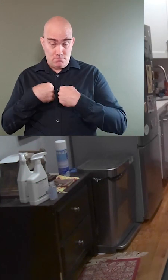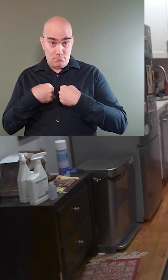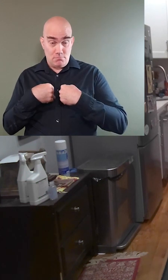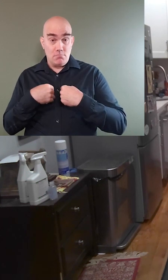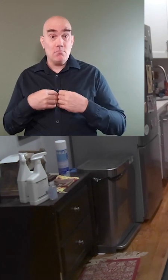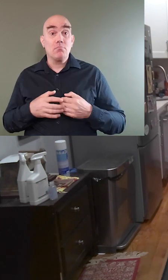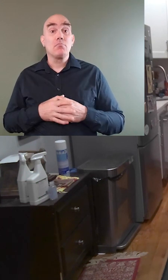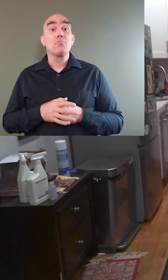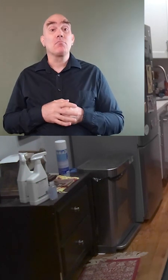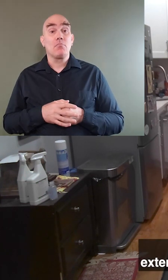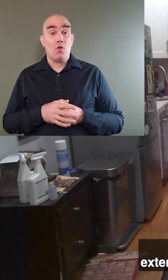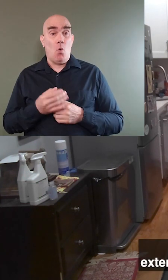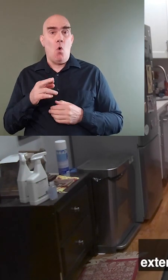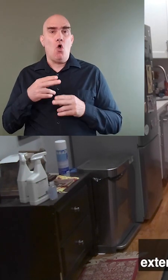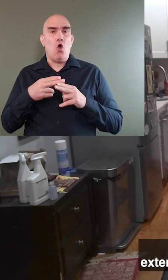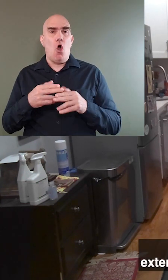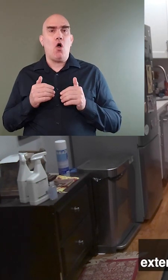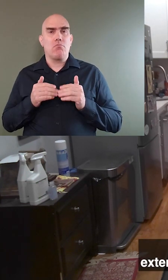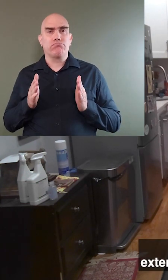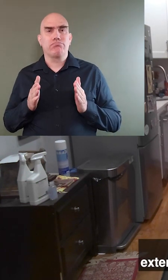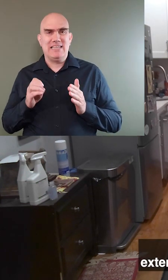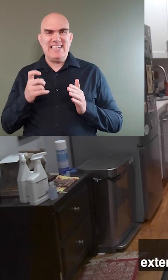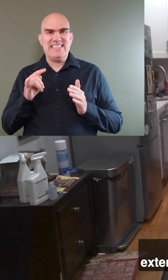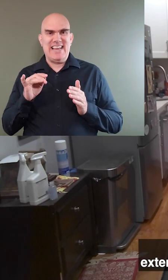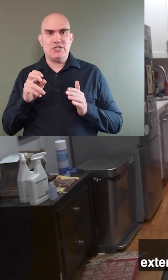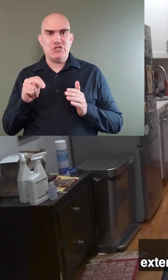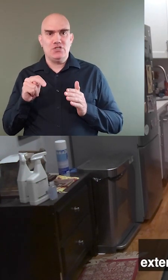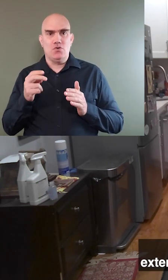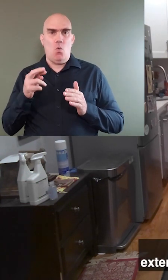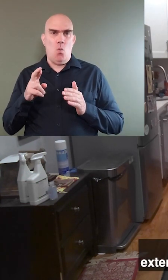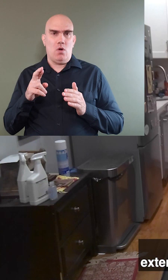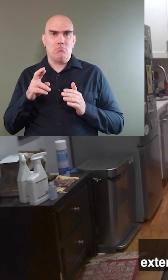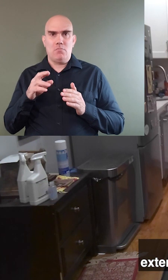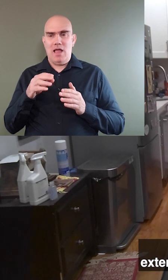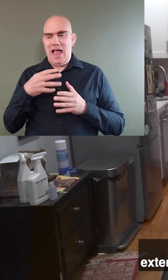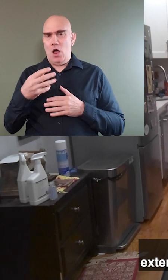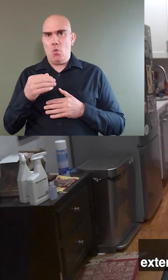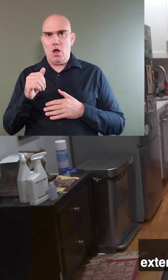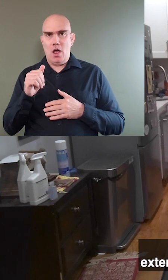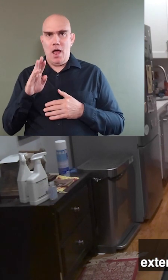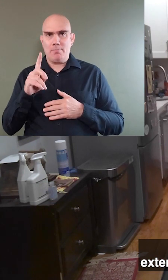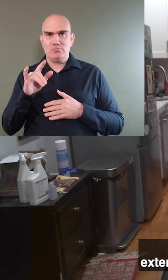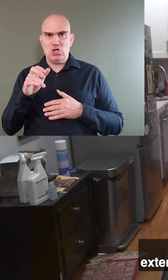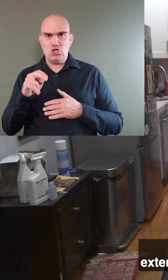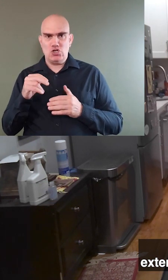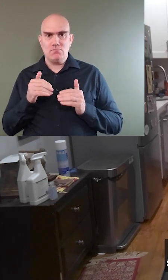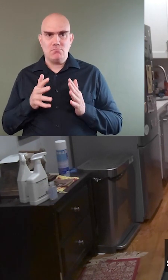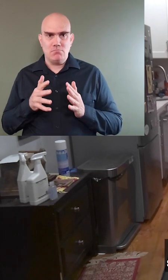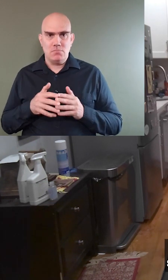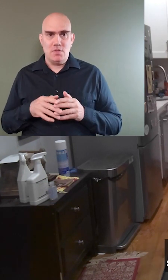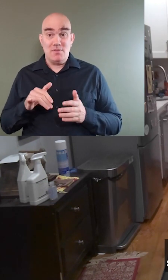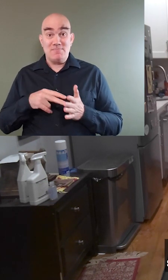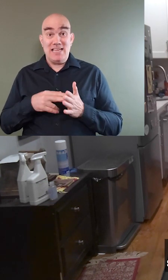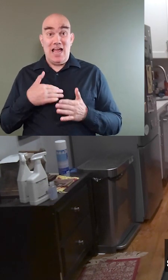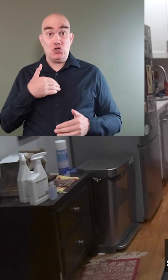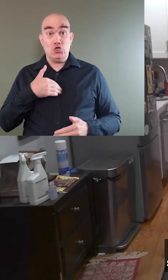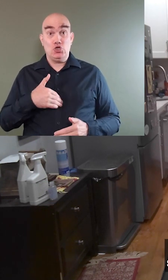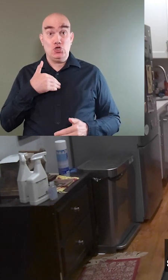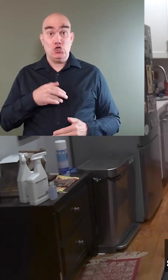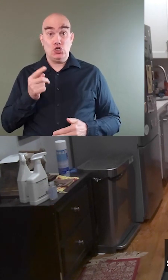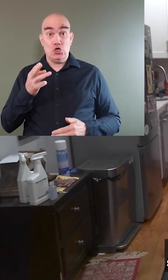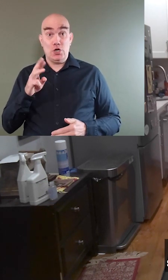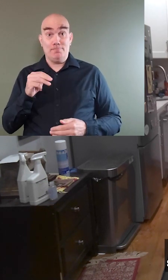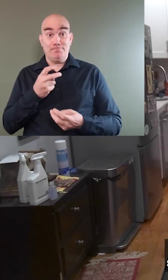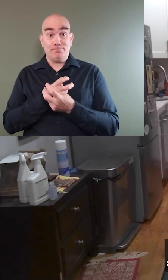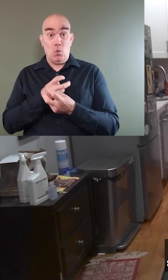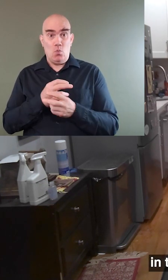adduction, or they call it outward extension or outward abduction, meaning that our sternum bone